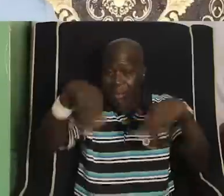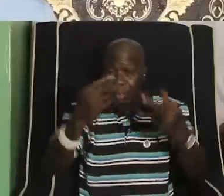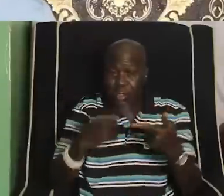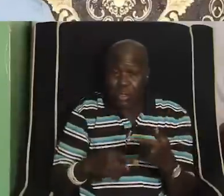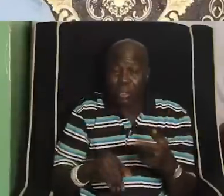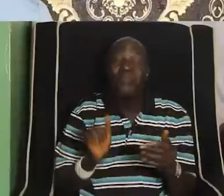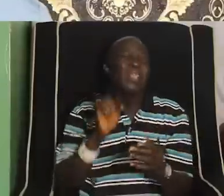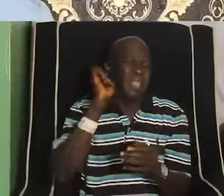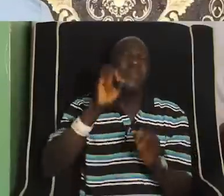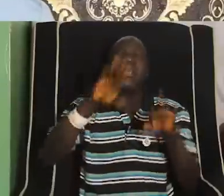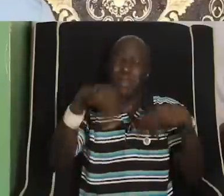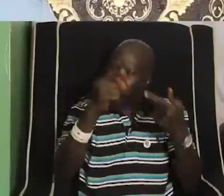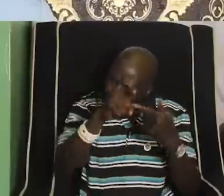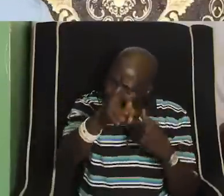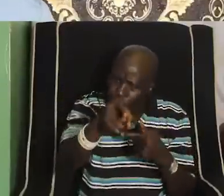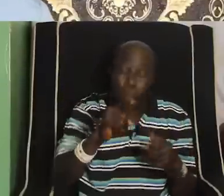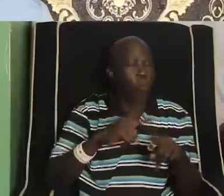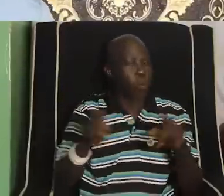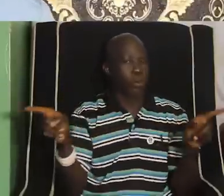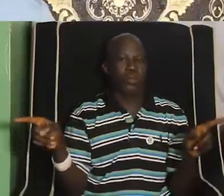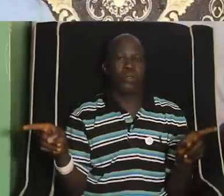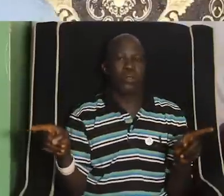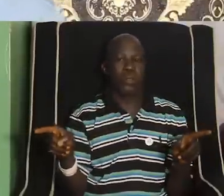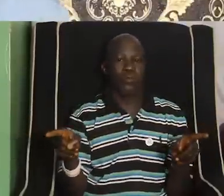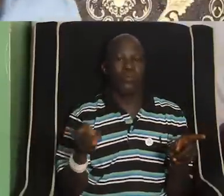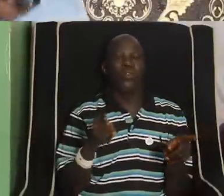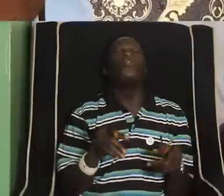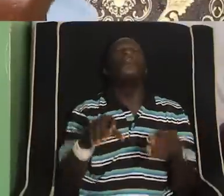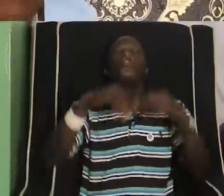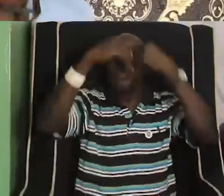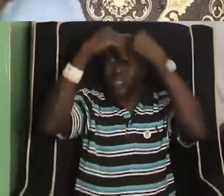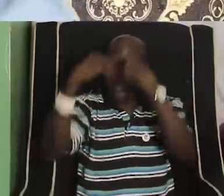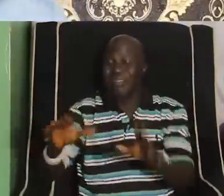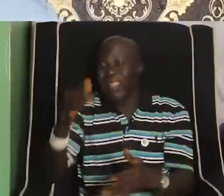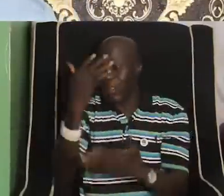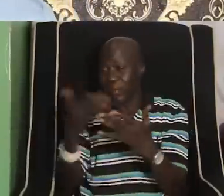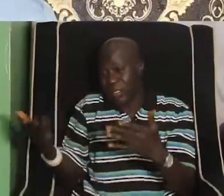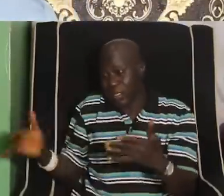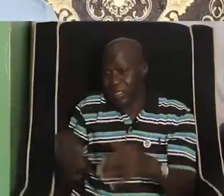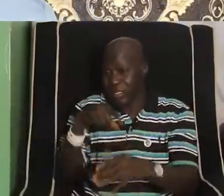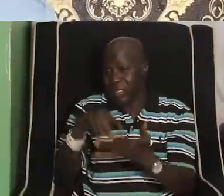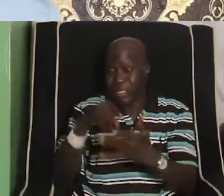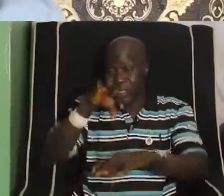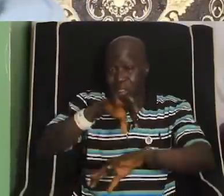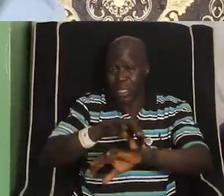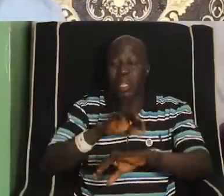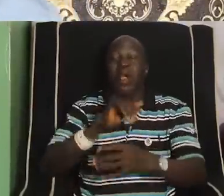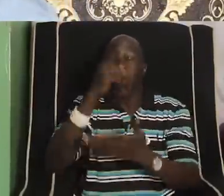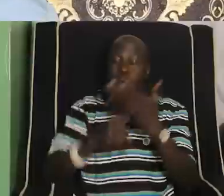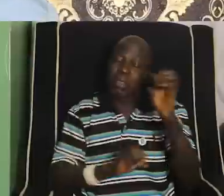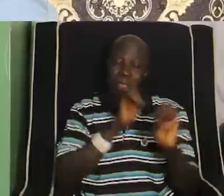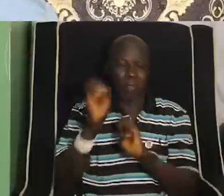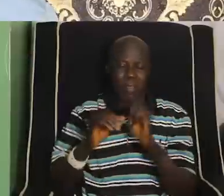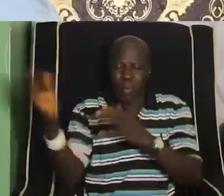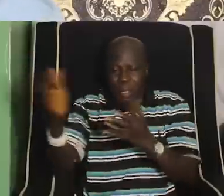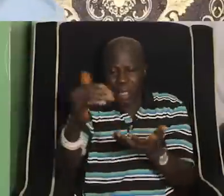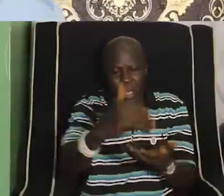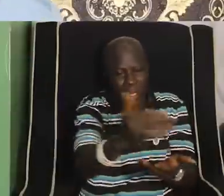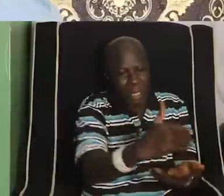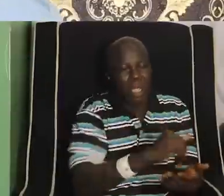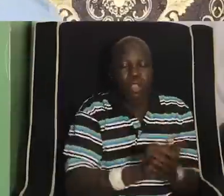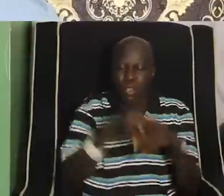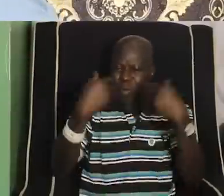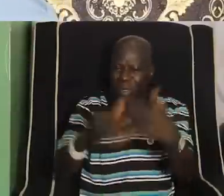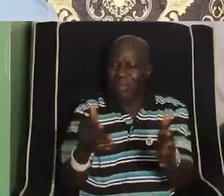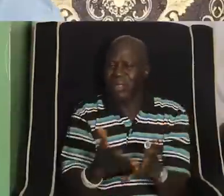ní kò ní fún ọ. I didn't say will not give you. Ṣùgbọ́n. Bet. Ọ padà filẹ̀ sáyé ni. You will later leave it to the world. Gbogbo tó bá kójọ láyé. Whatever you gather on earth. O fi sílẹ̀